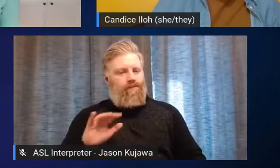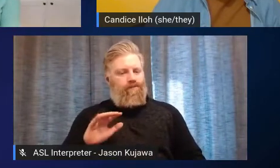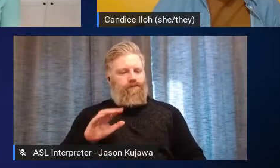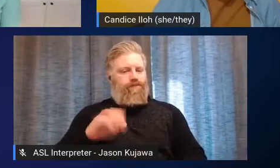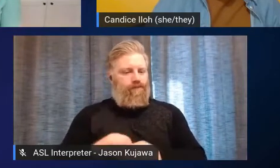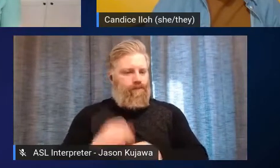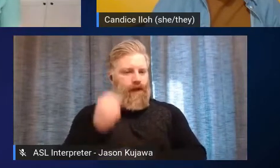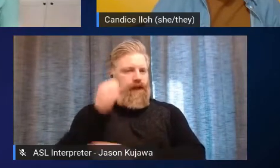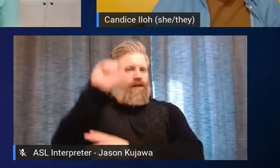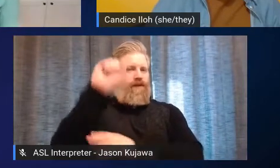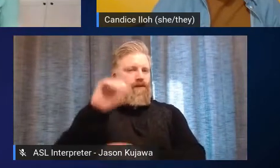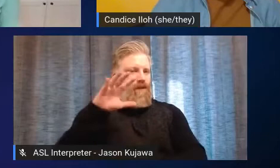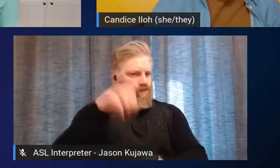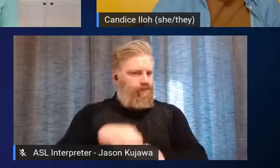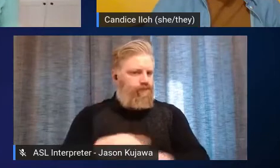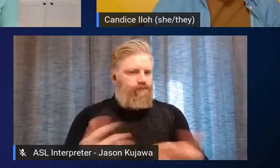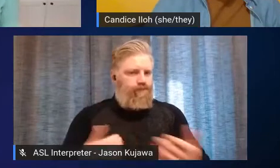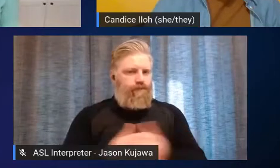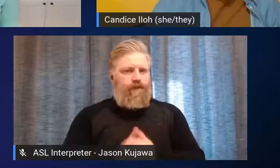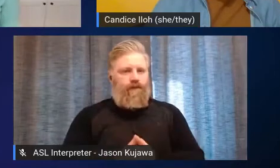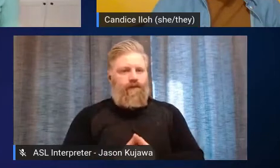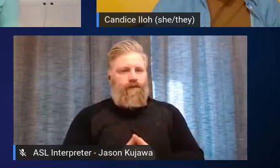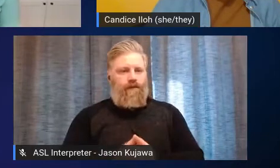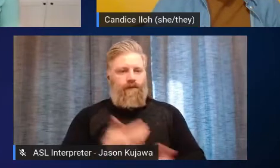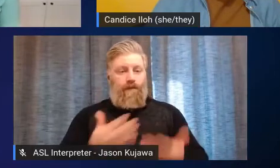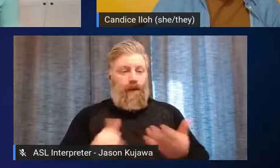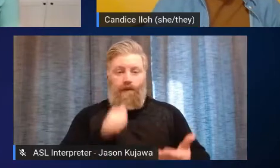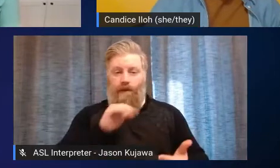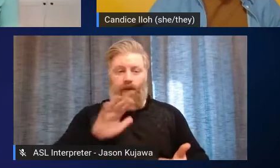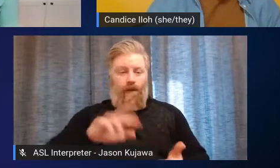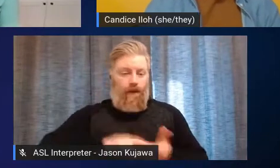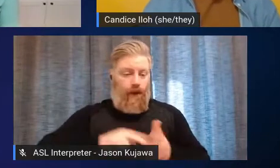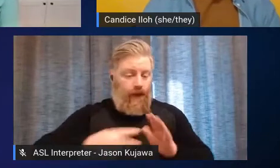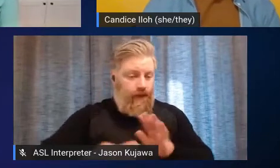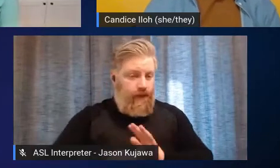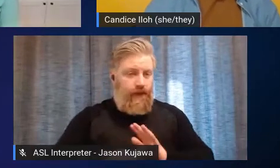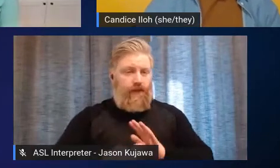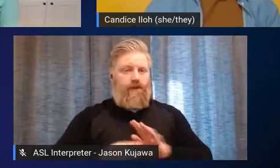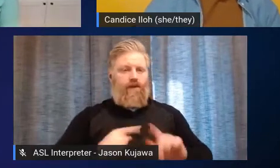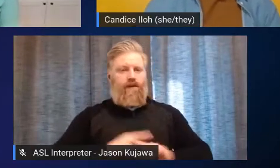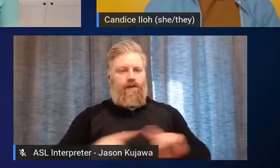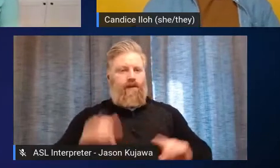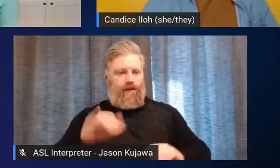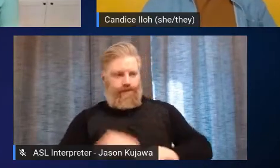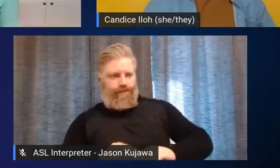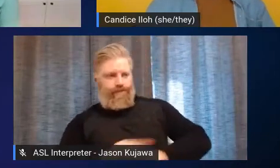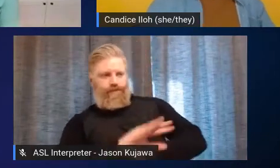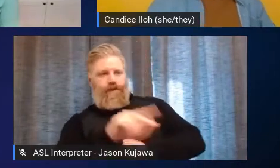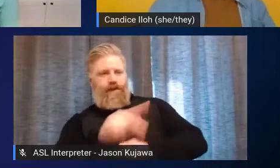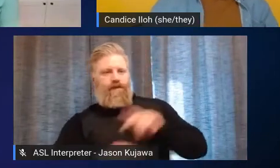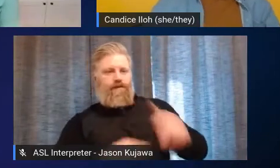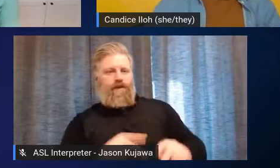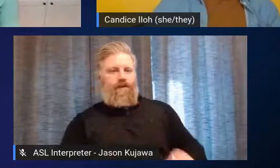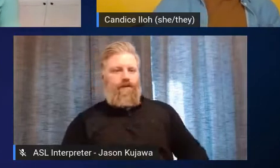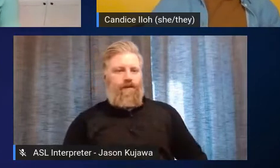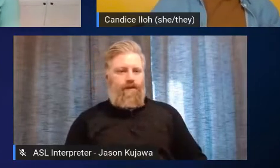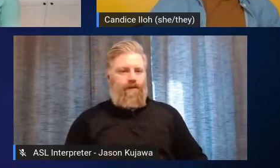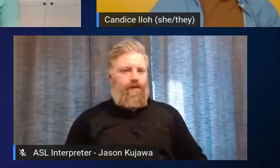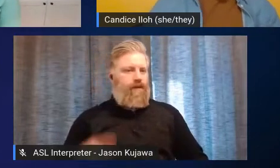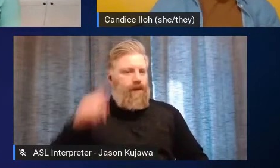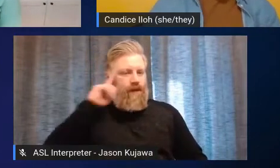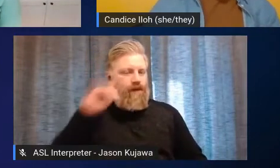activated. Even if it wasn't the intention for it to be activated, it's like putting something in a pot of boiling water. We don't know